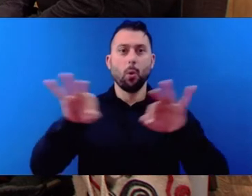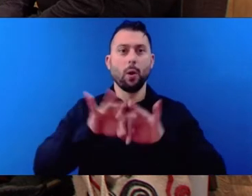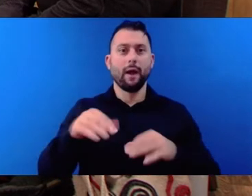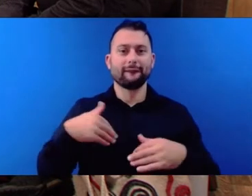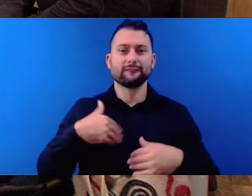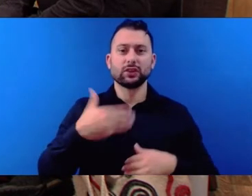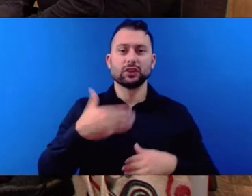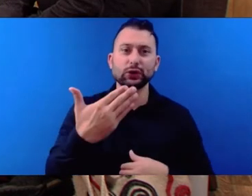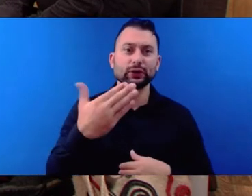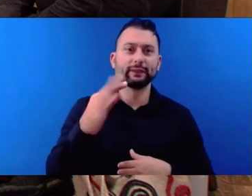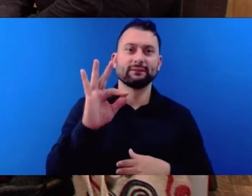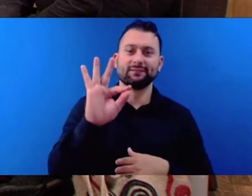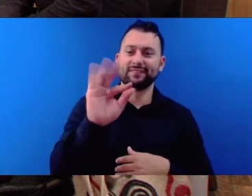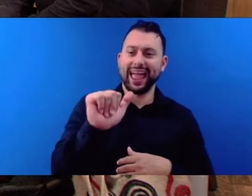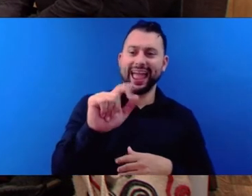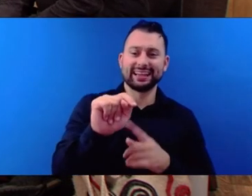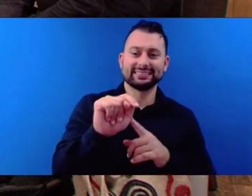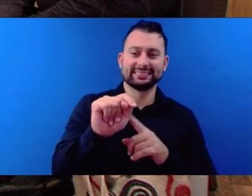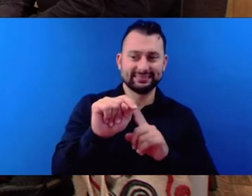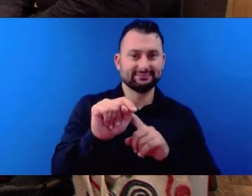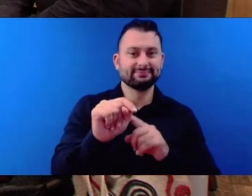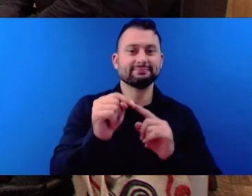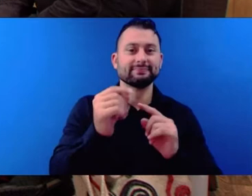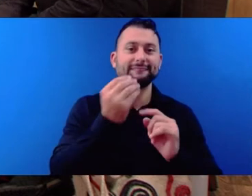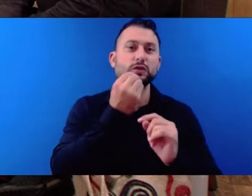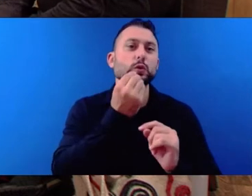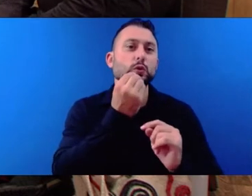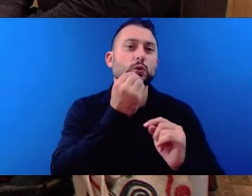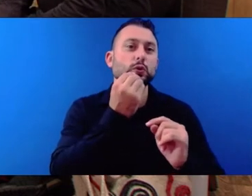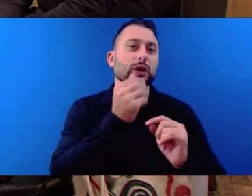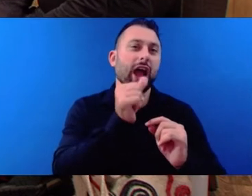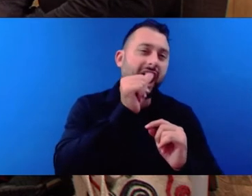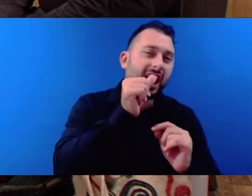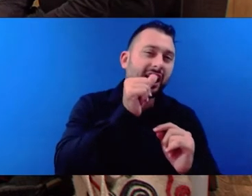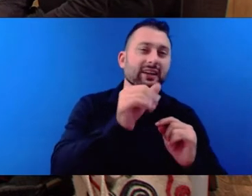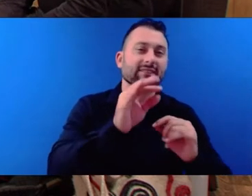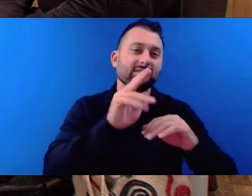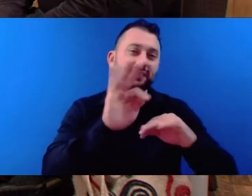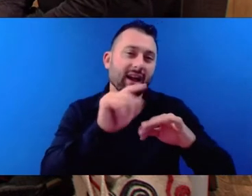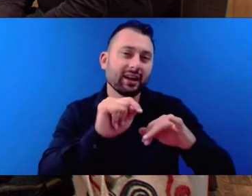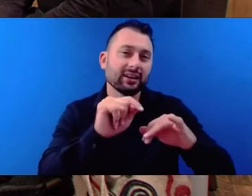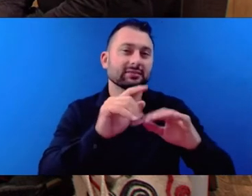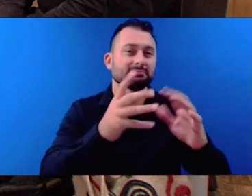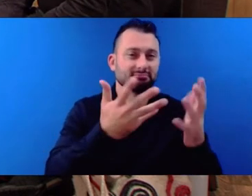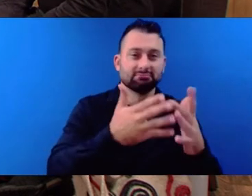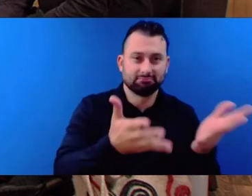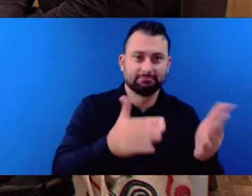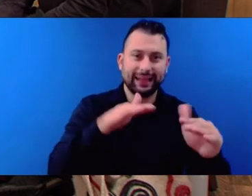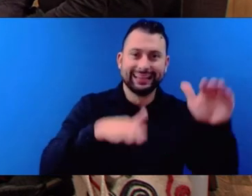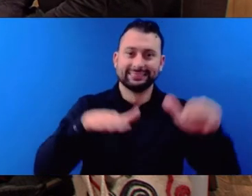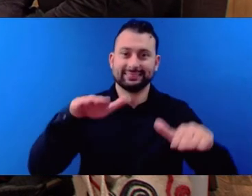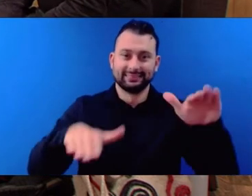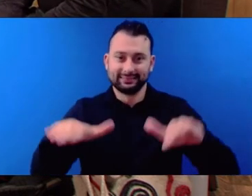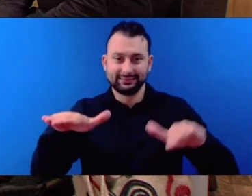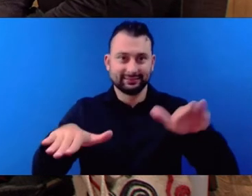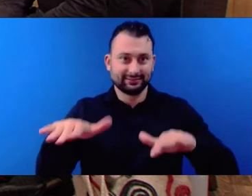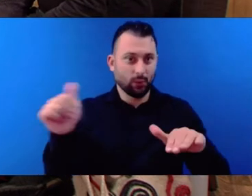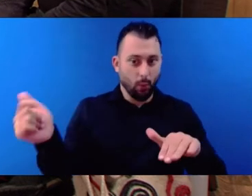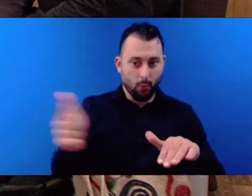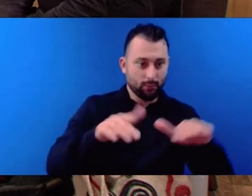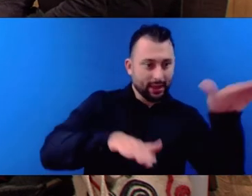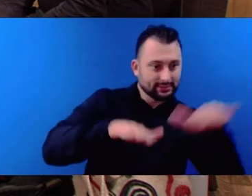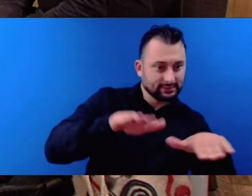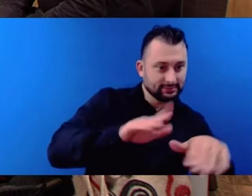throws off the body's normal balance. And that can make a person feel very sick, and that can put a person into a